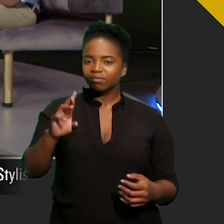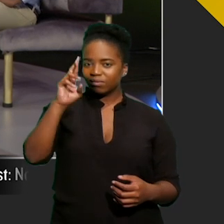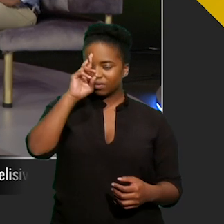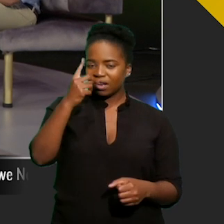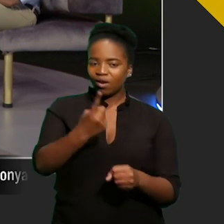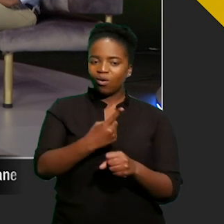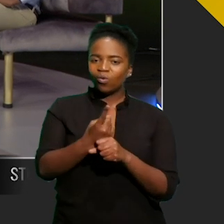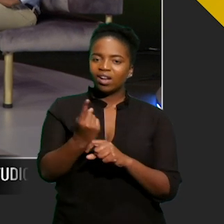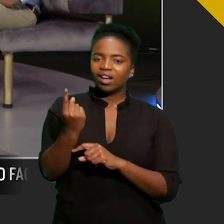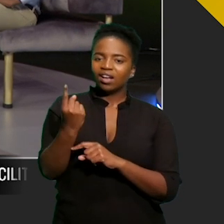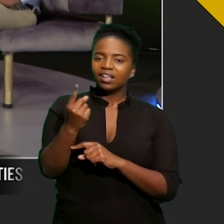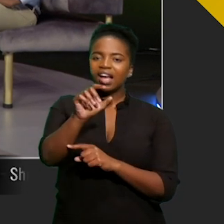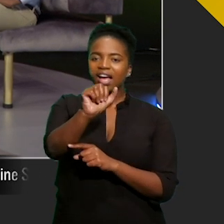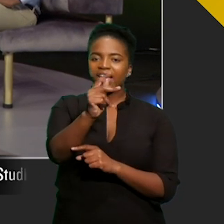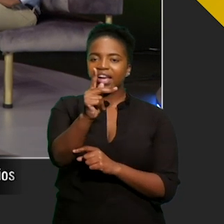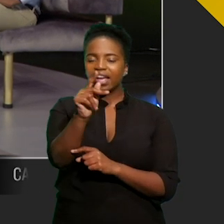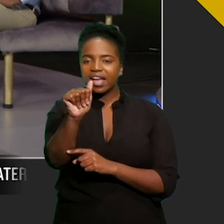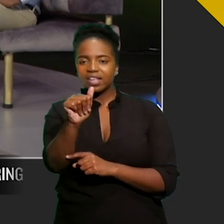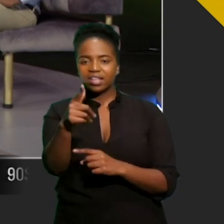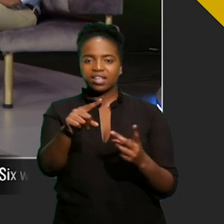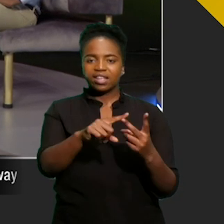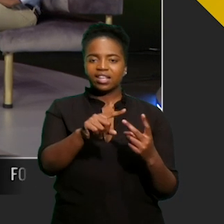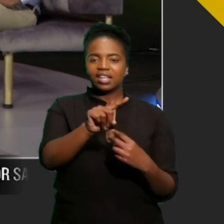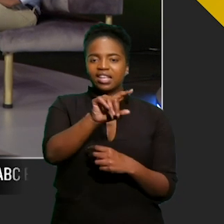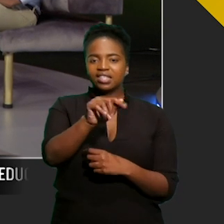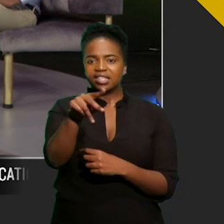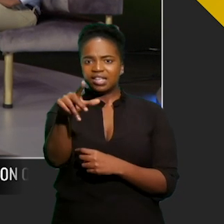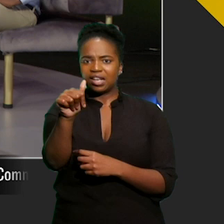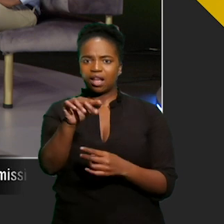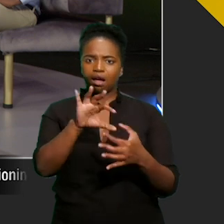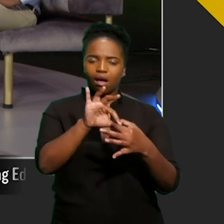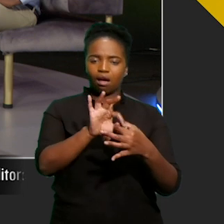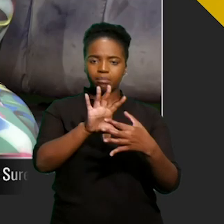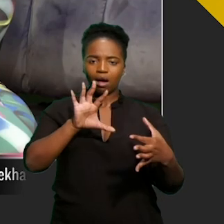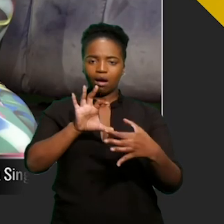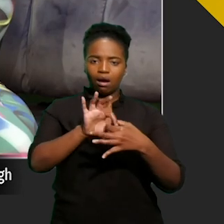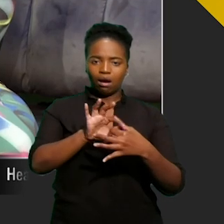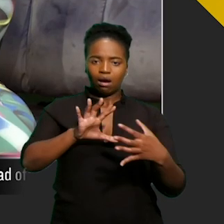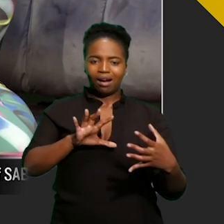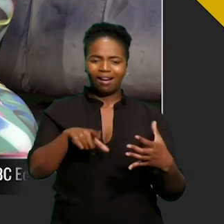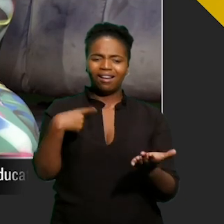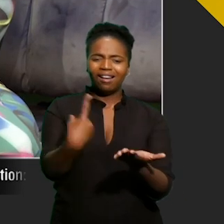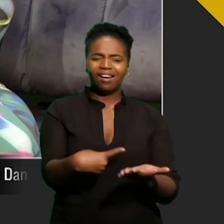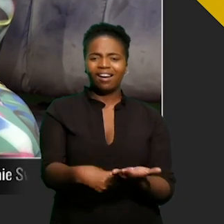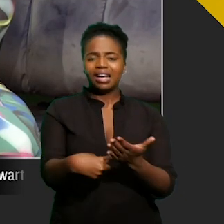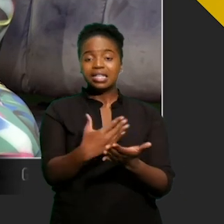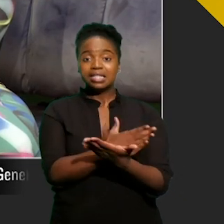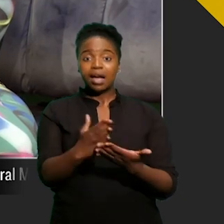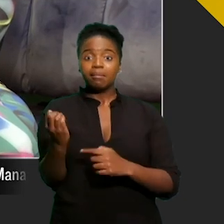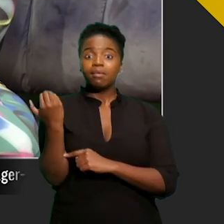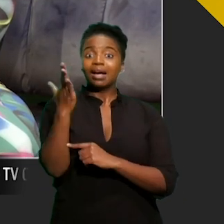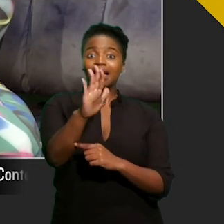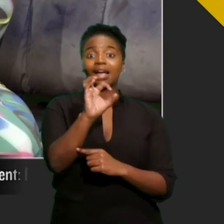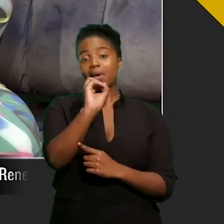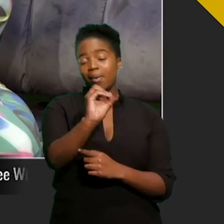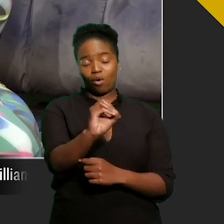was always training, because I mean, the AKA is in the debacle that's gone over 2-3 years, and every day it's just a debate. And I want to say, my headlines, and I just be back